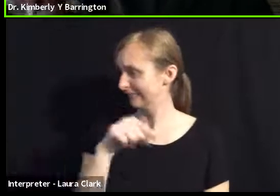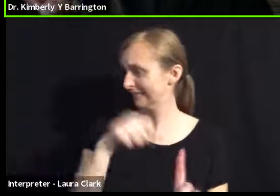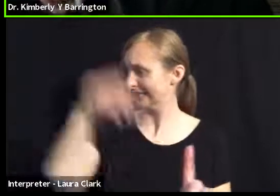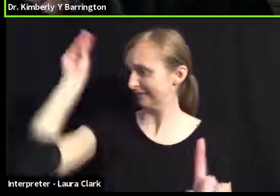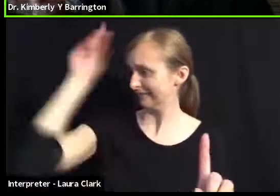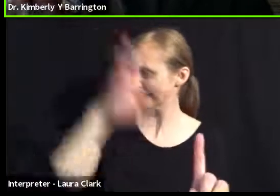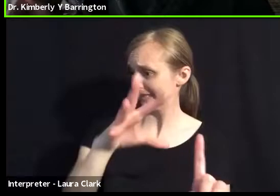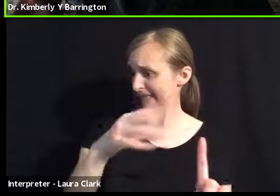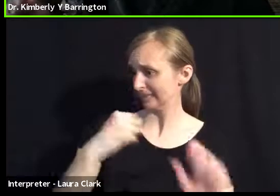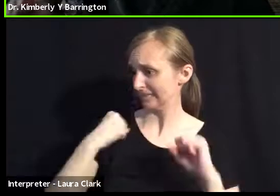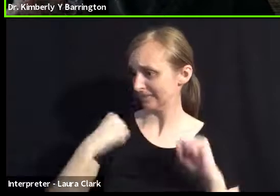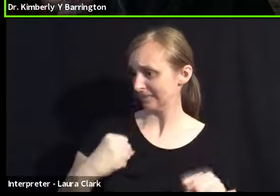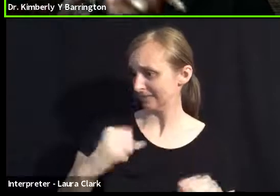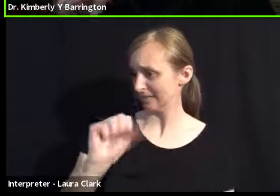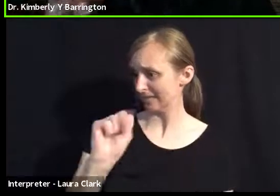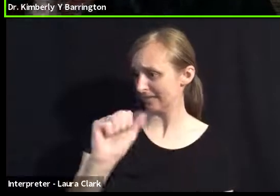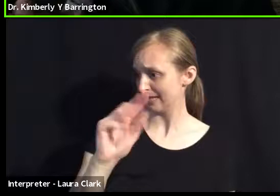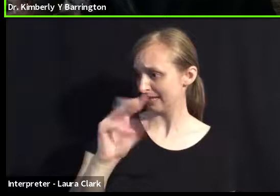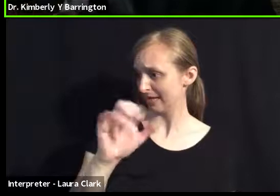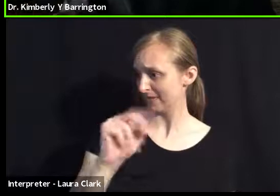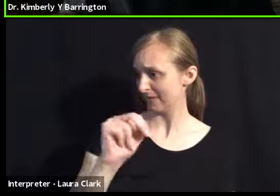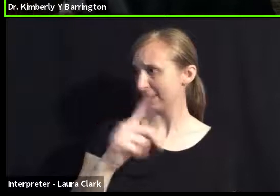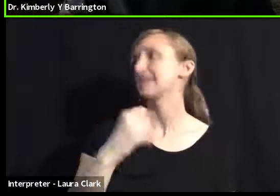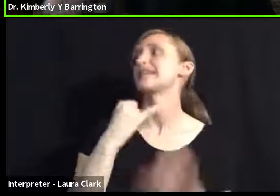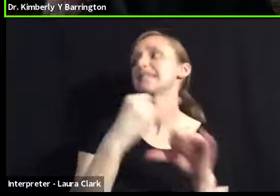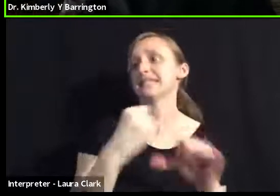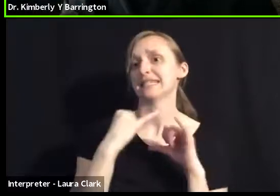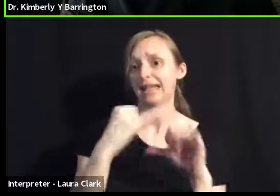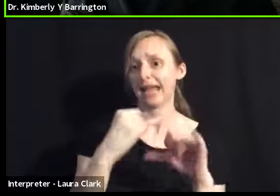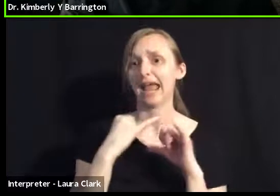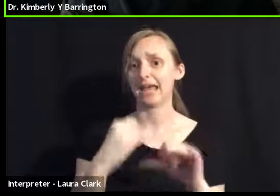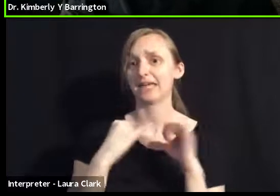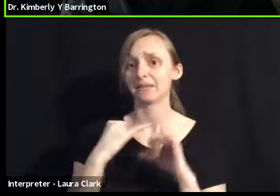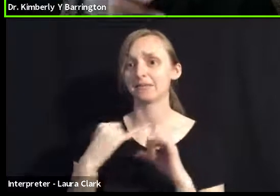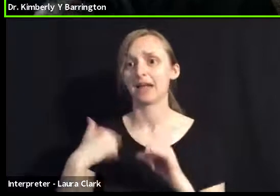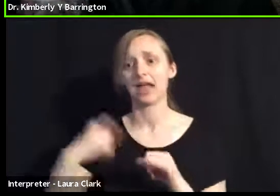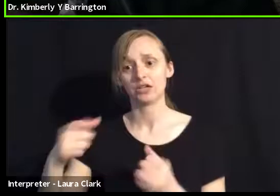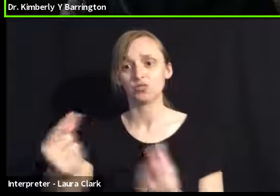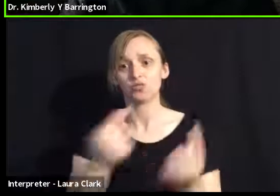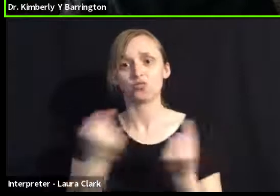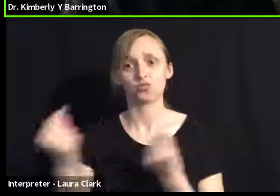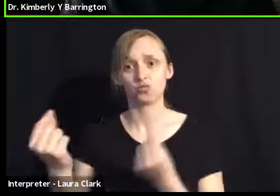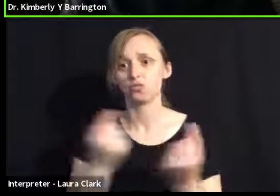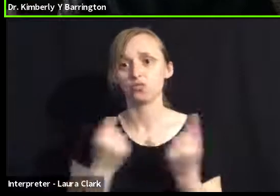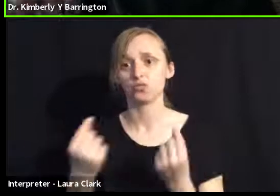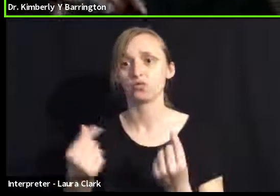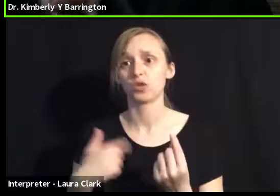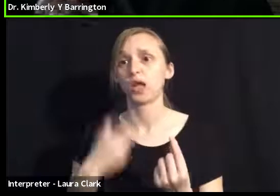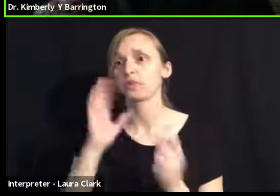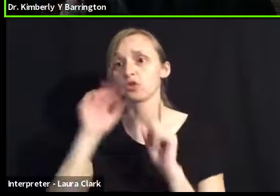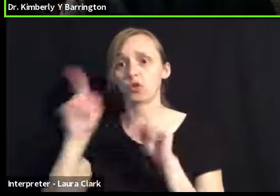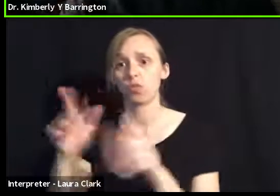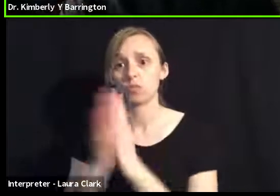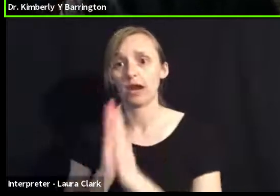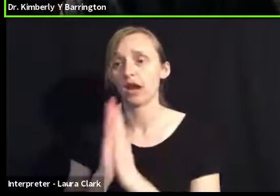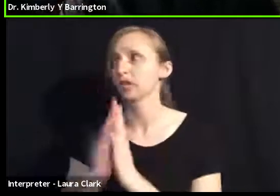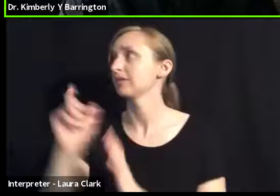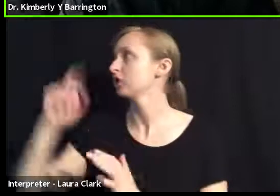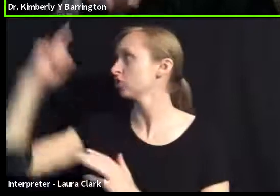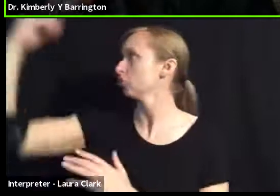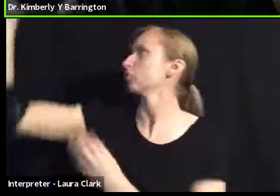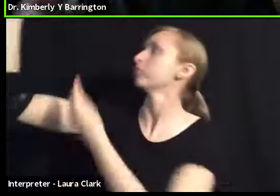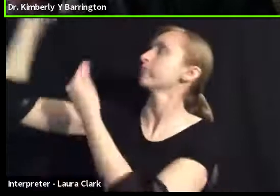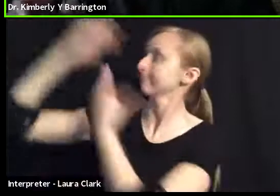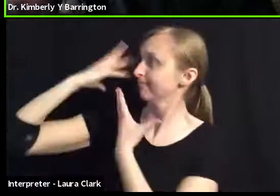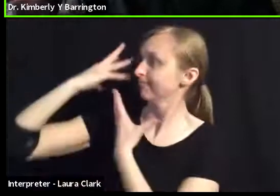you gave Samson in the time when you had him something to do. I said, I got something to do. I'm going to go to prayer and I need you to anoint me